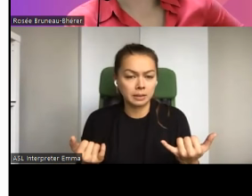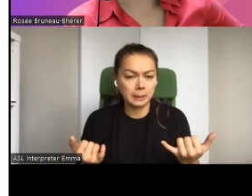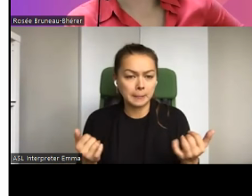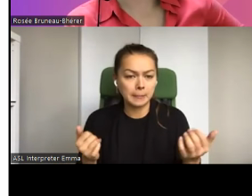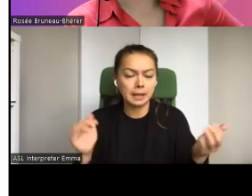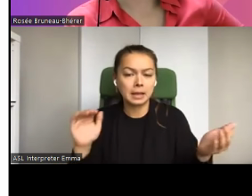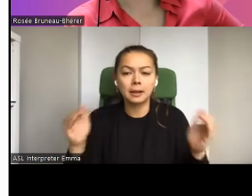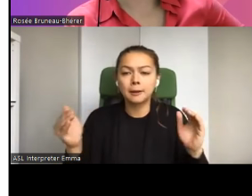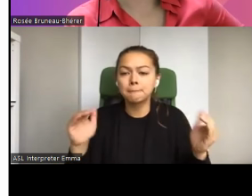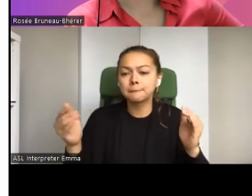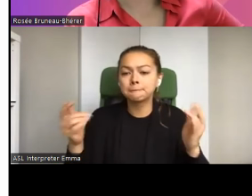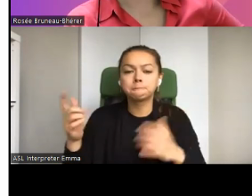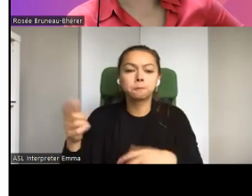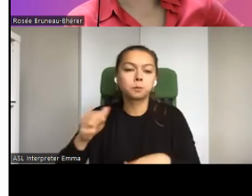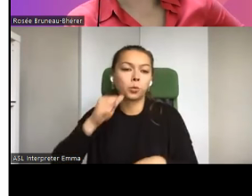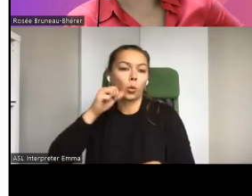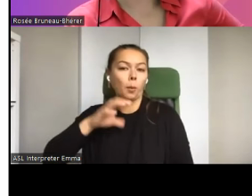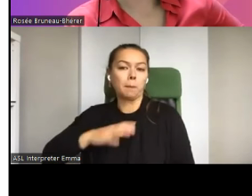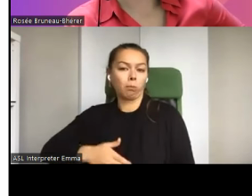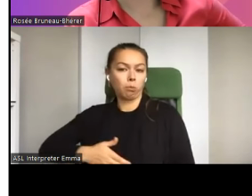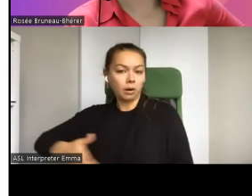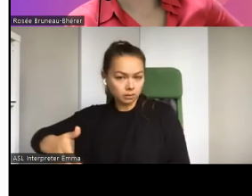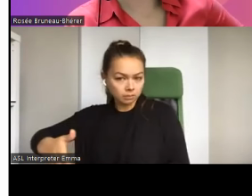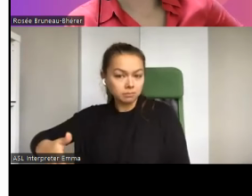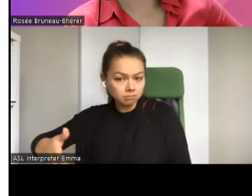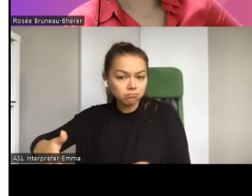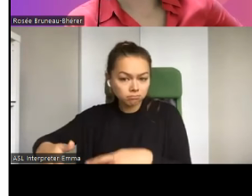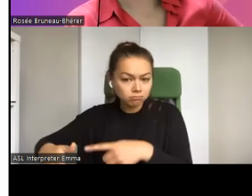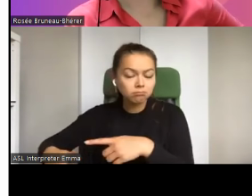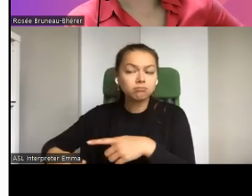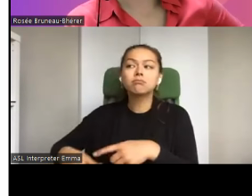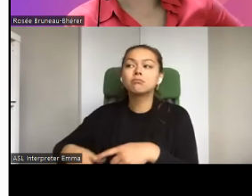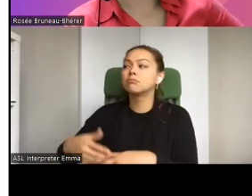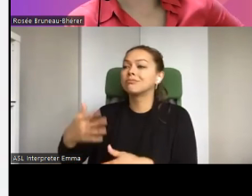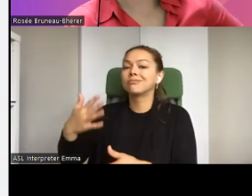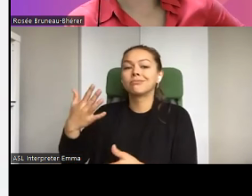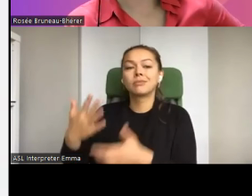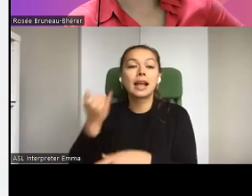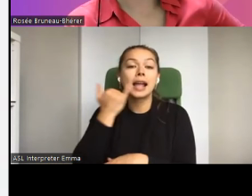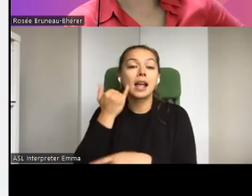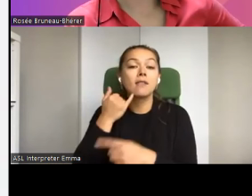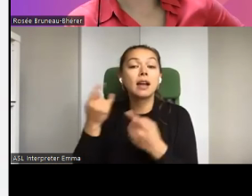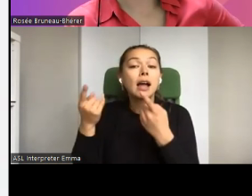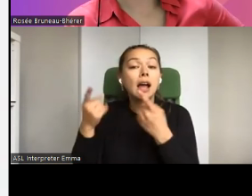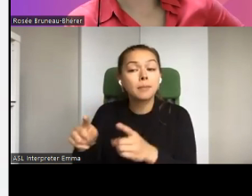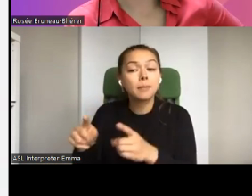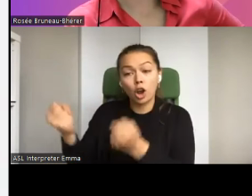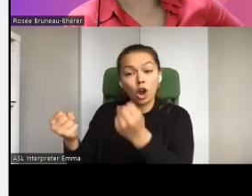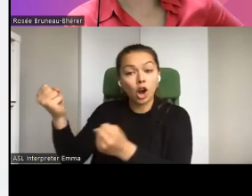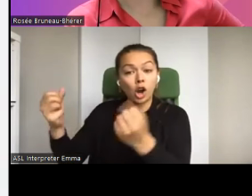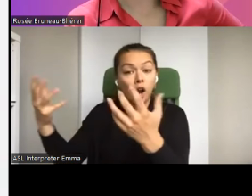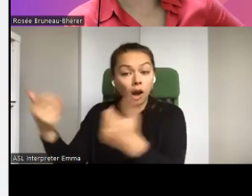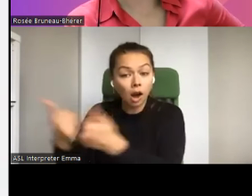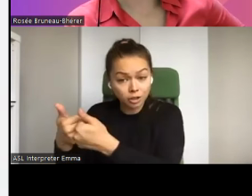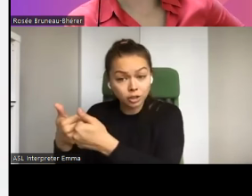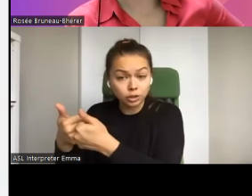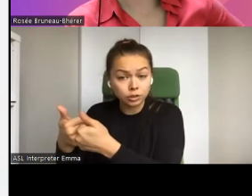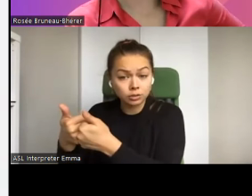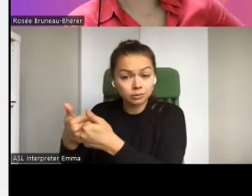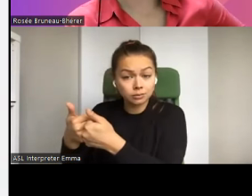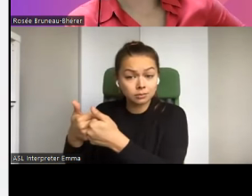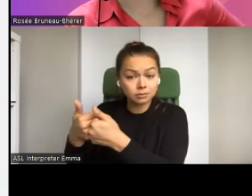pregnant woman. She might be in a car crash and have a problem, but what you see here are